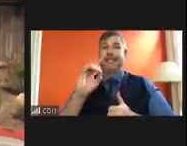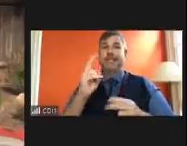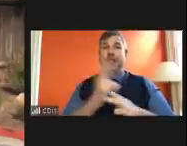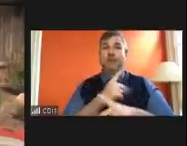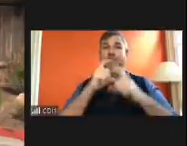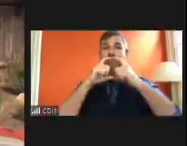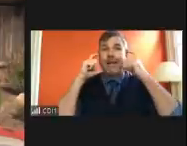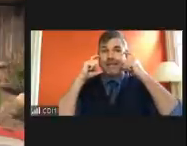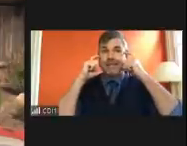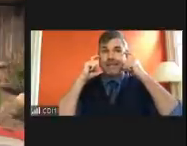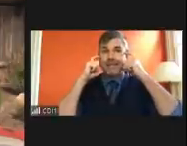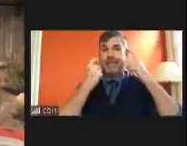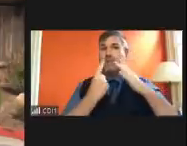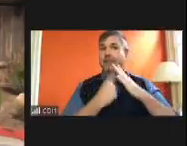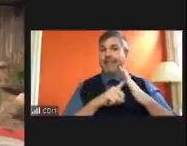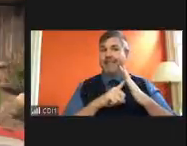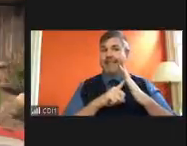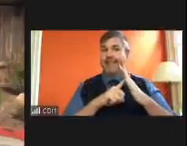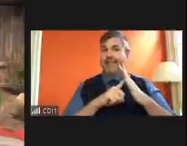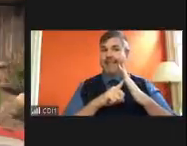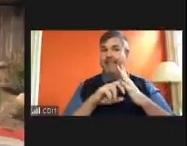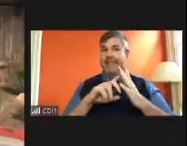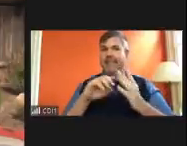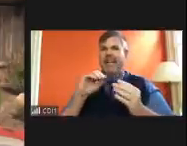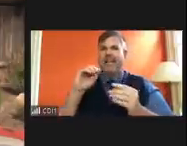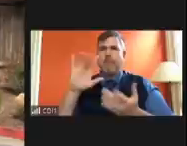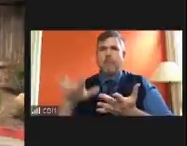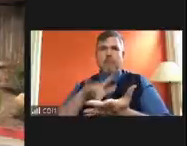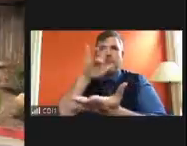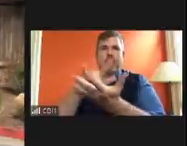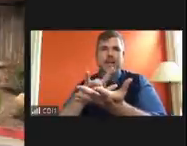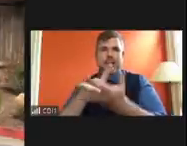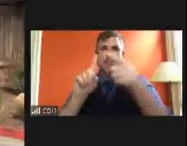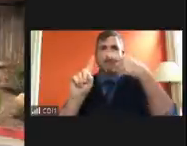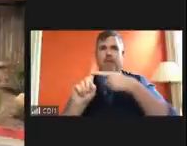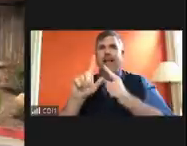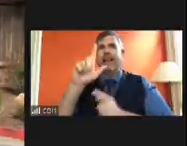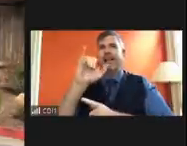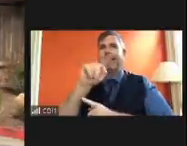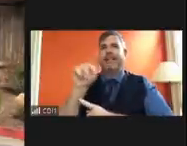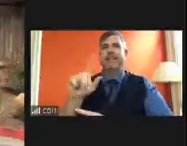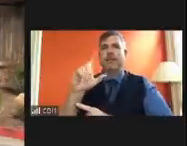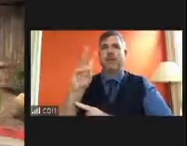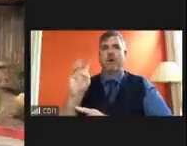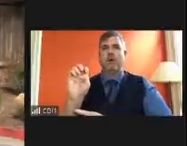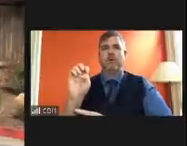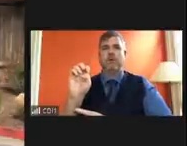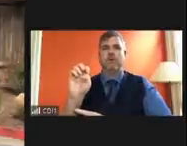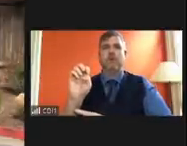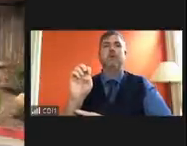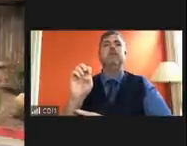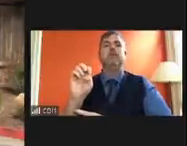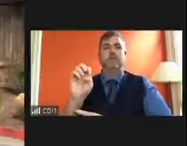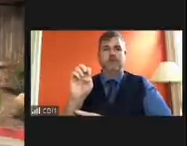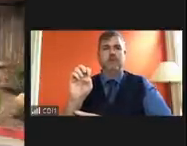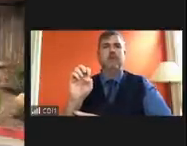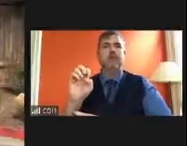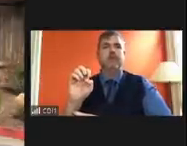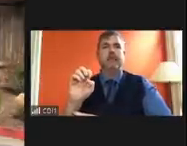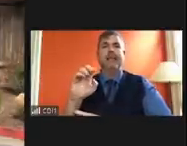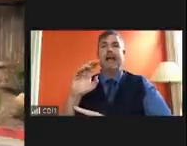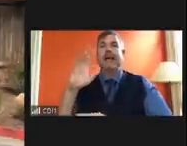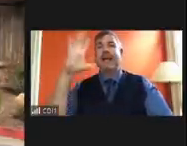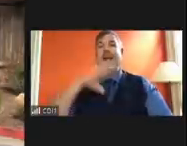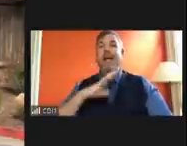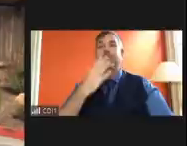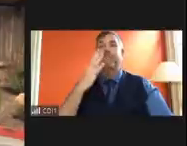is Liz Lowe, who's going to go next. The guy in the back is me with the blue shirt. And Lael's in front with the